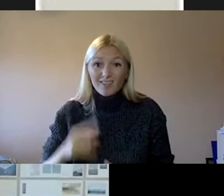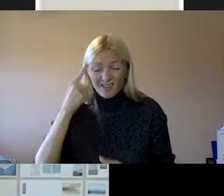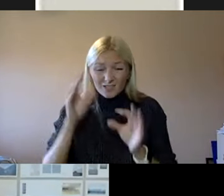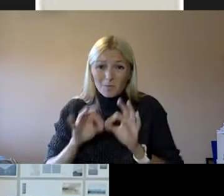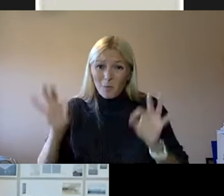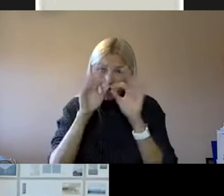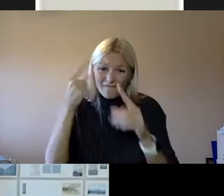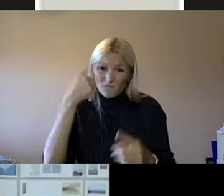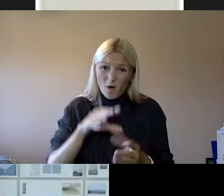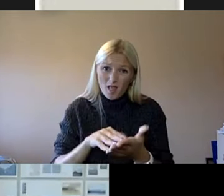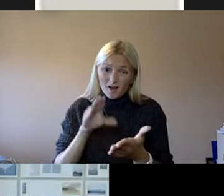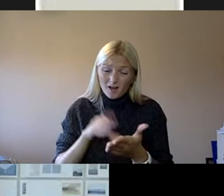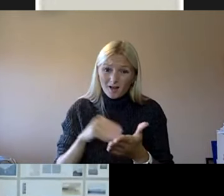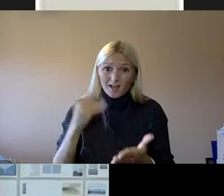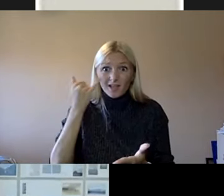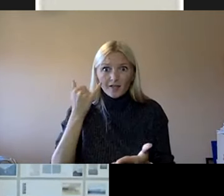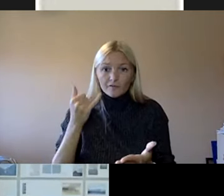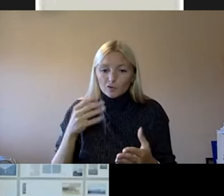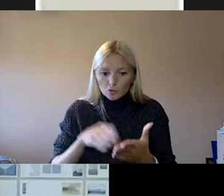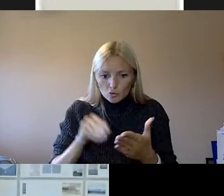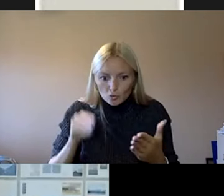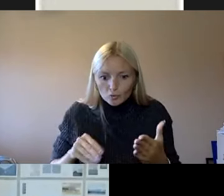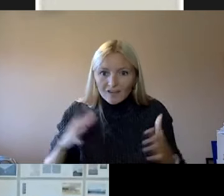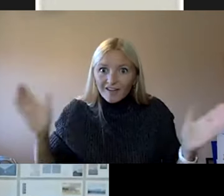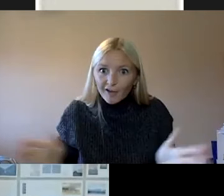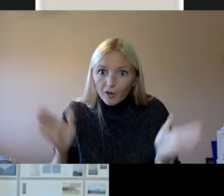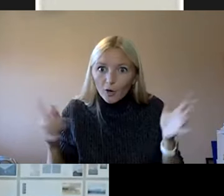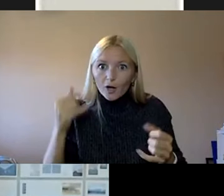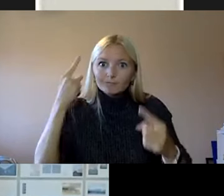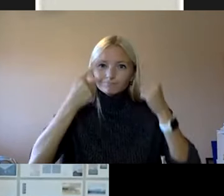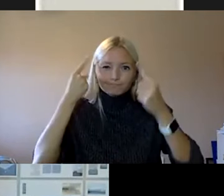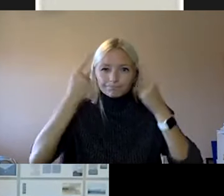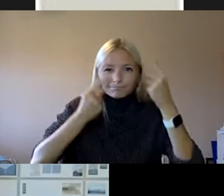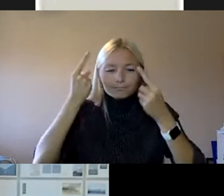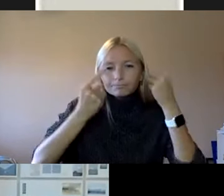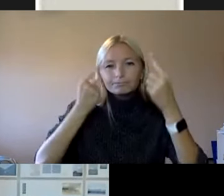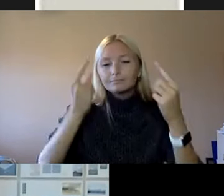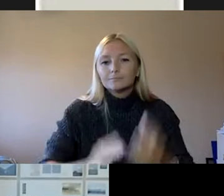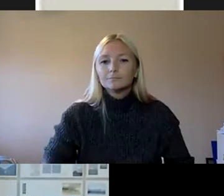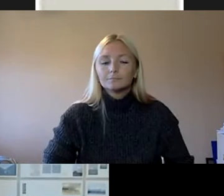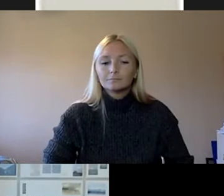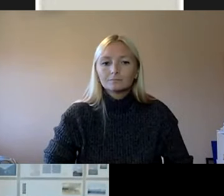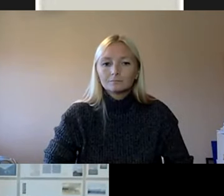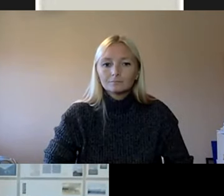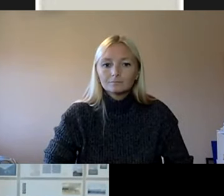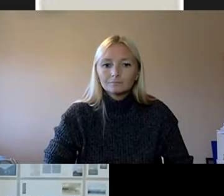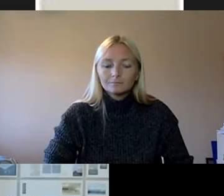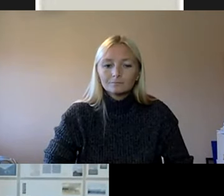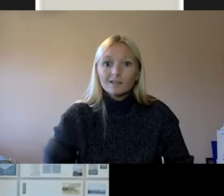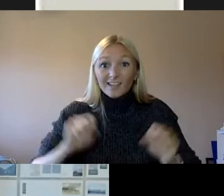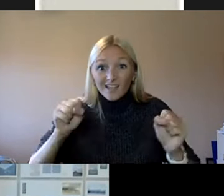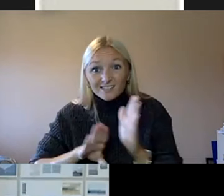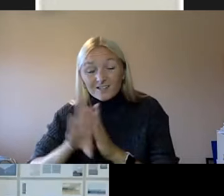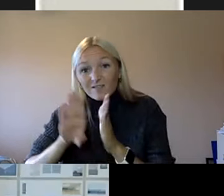learning, because when that happens, teaching, learning, can develop